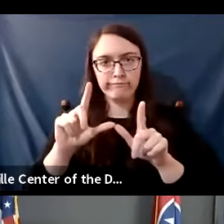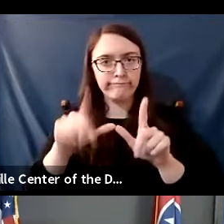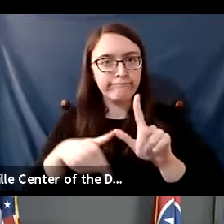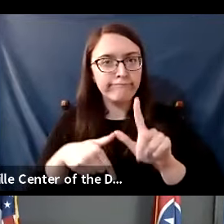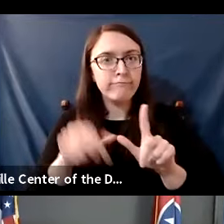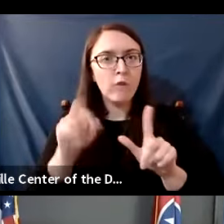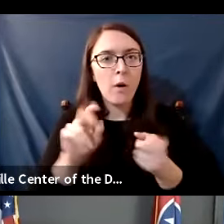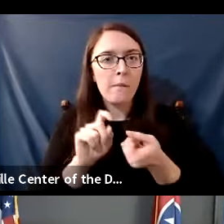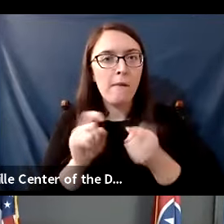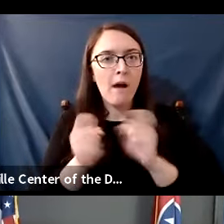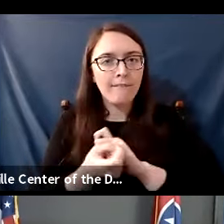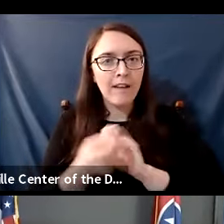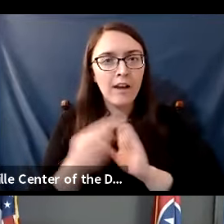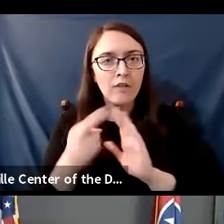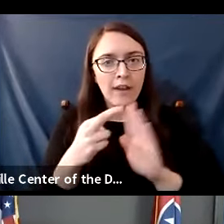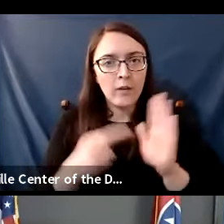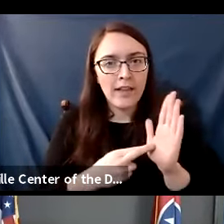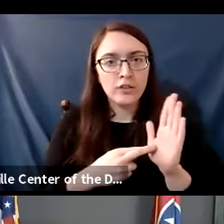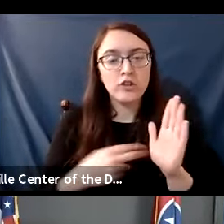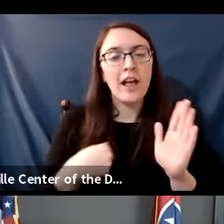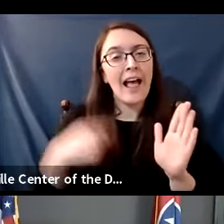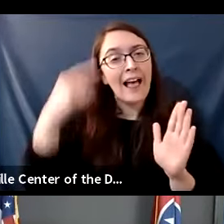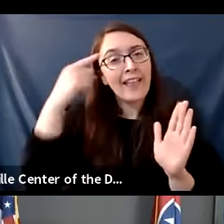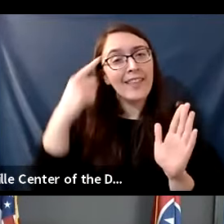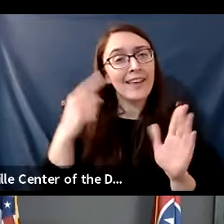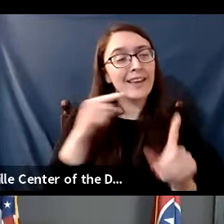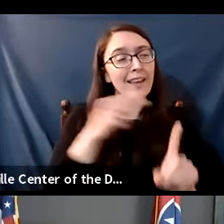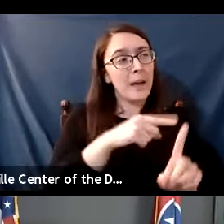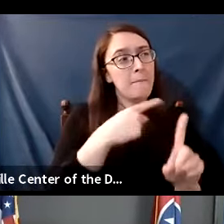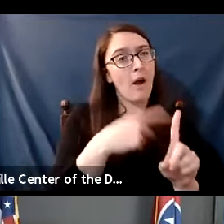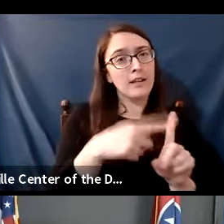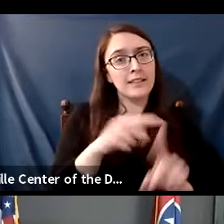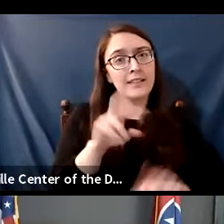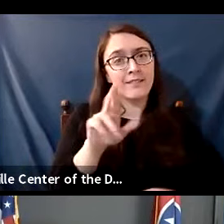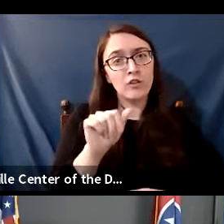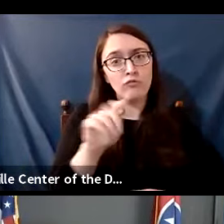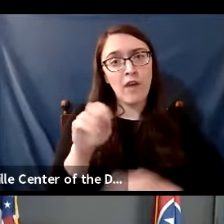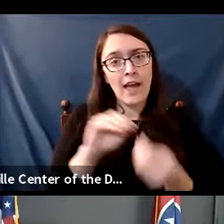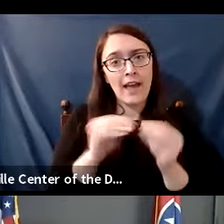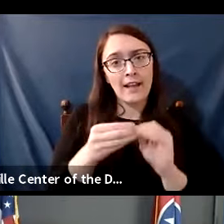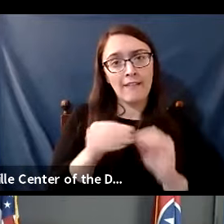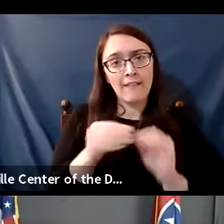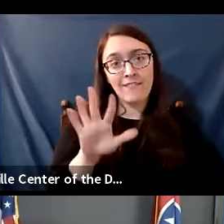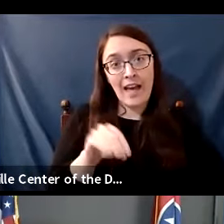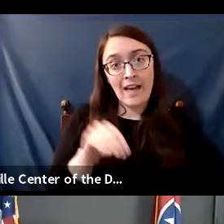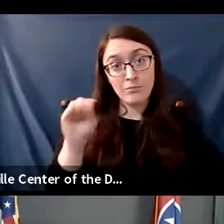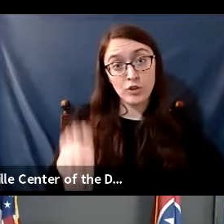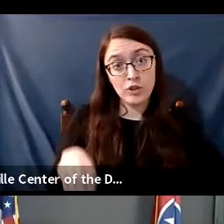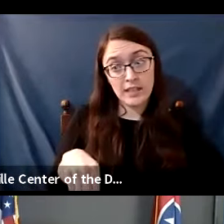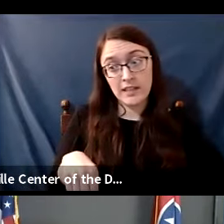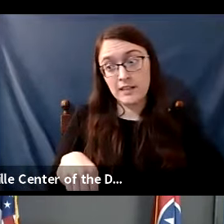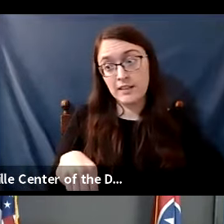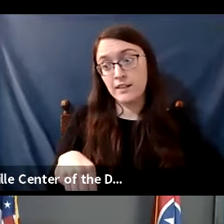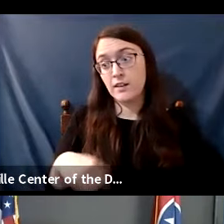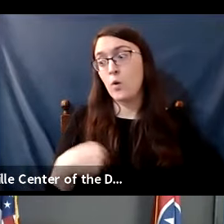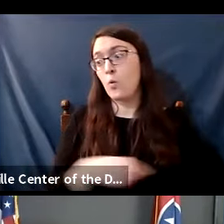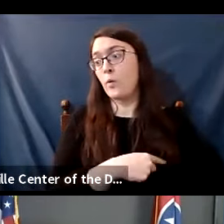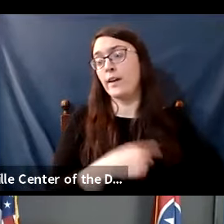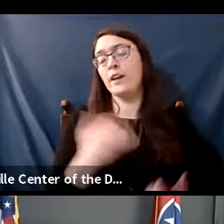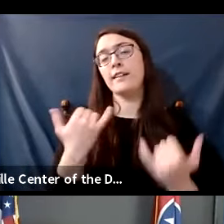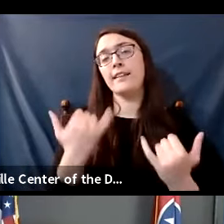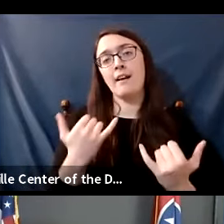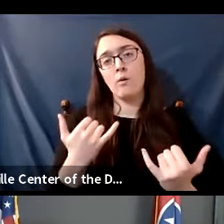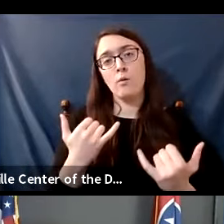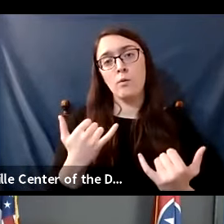And I think we looked at a positivity rate, if I remember correctly, of 5%. We are, I think our